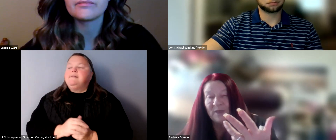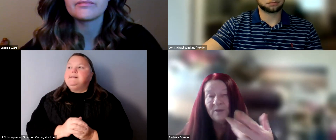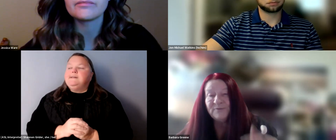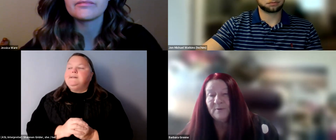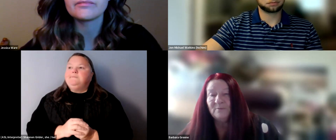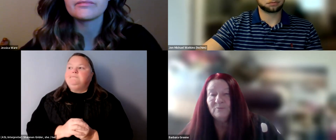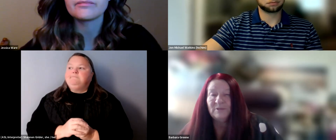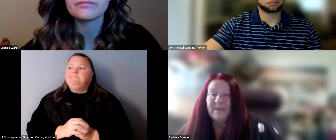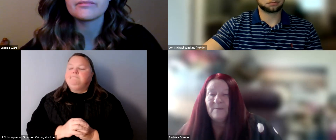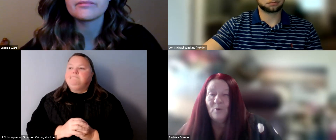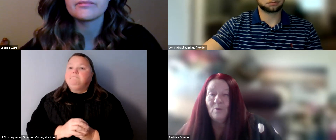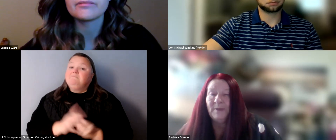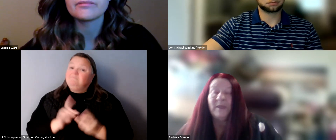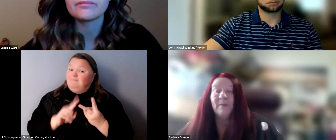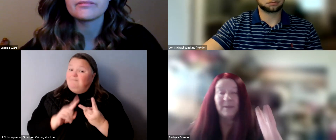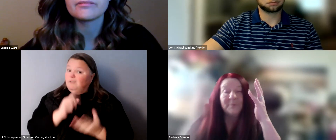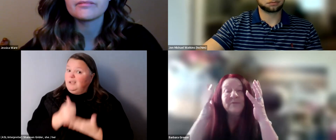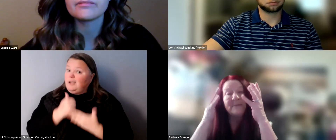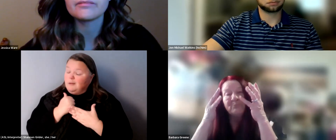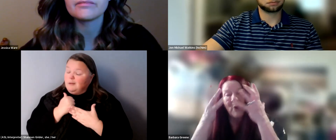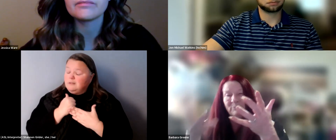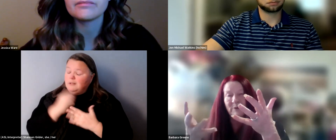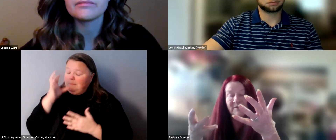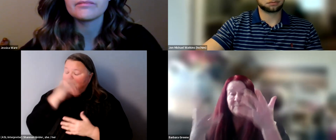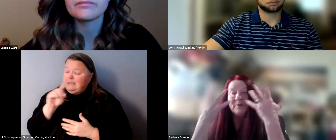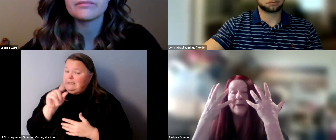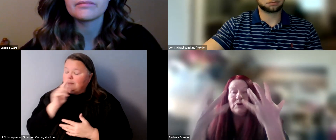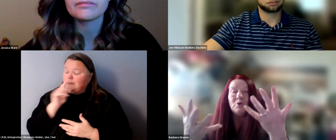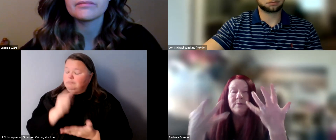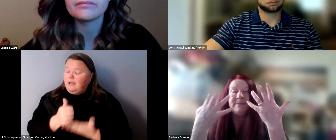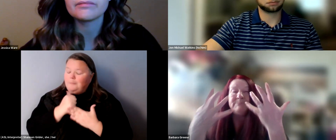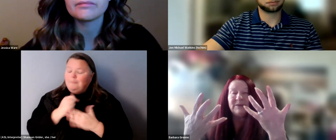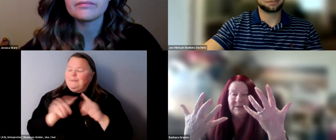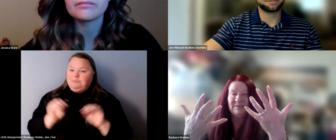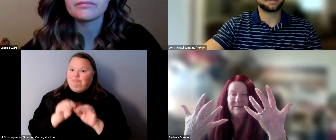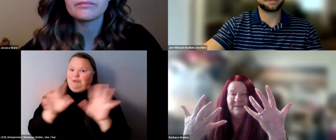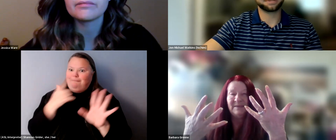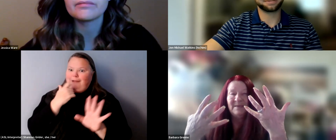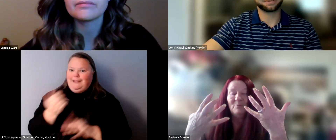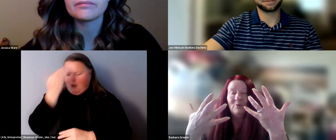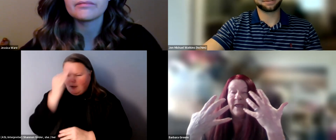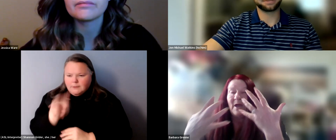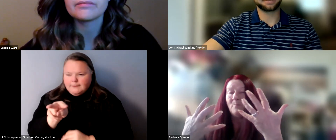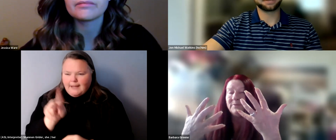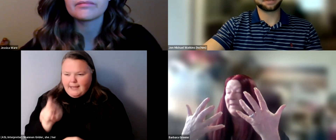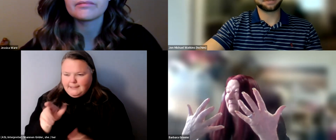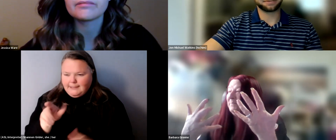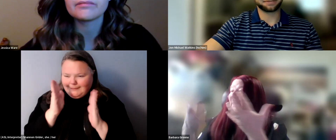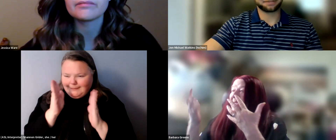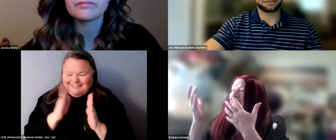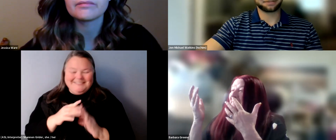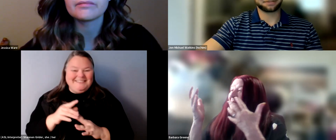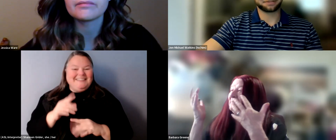that was also really helpful, but it was like bright red. And so I knew immediately when I opened